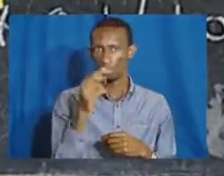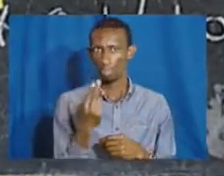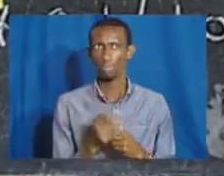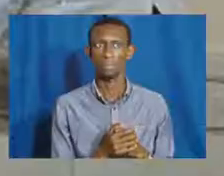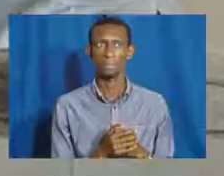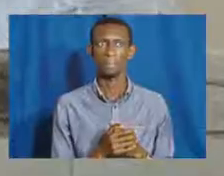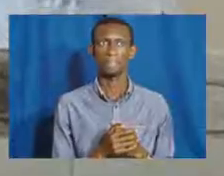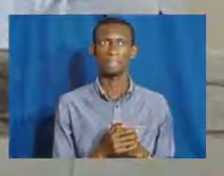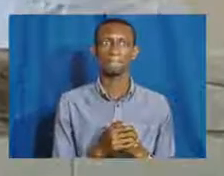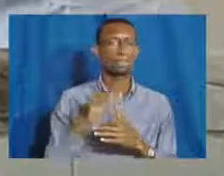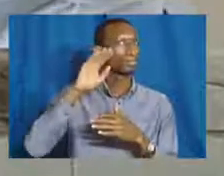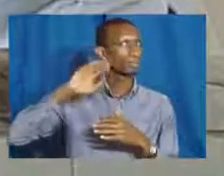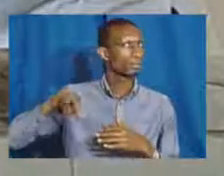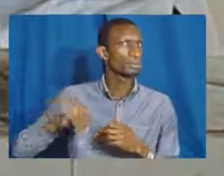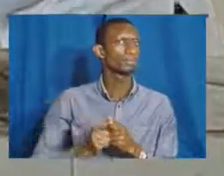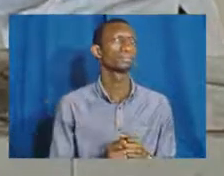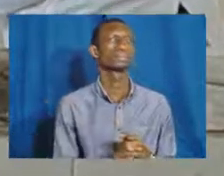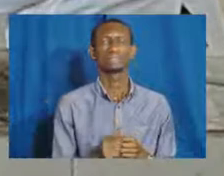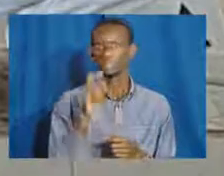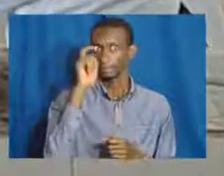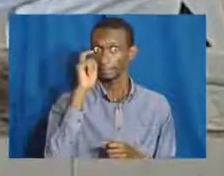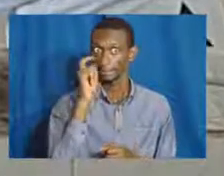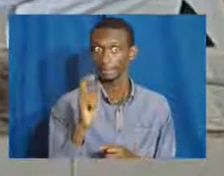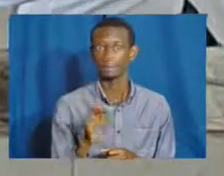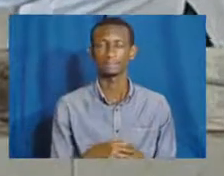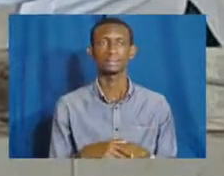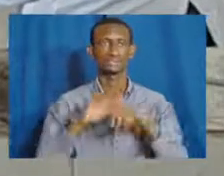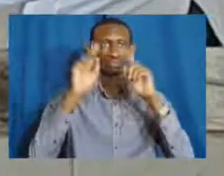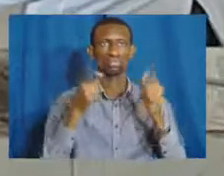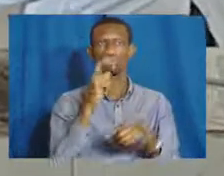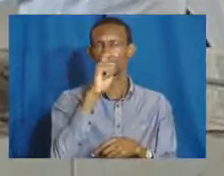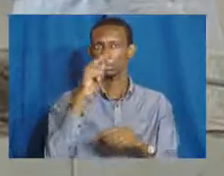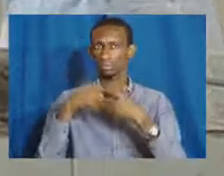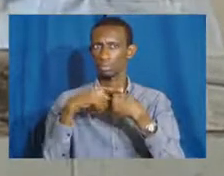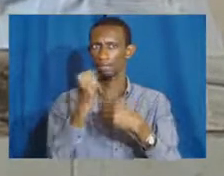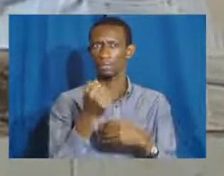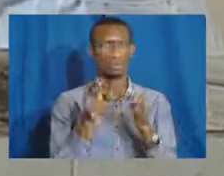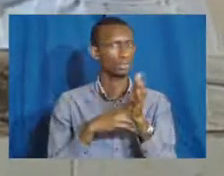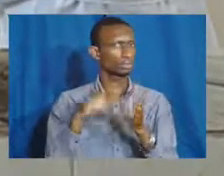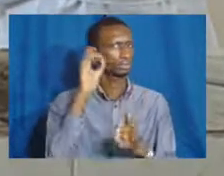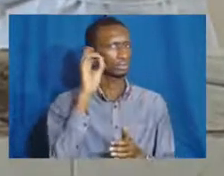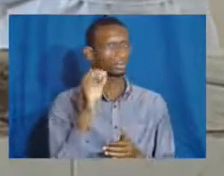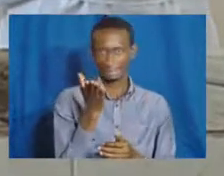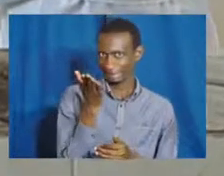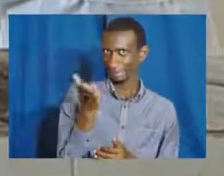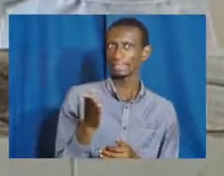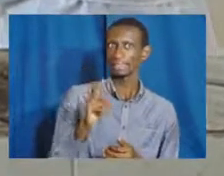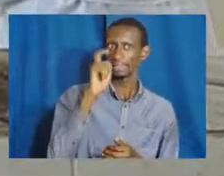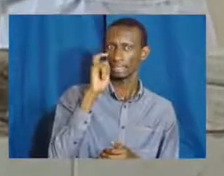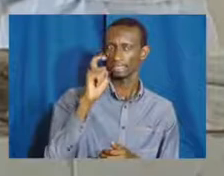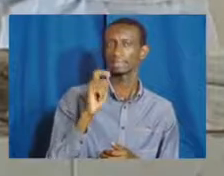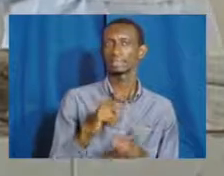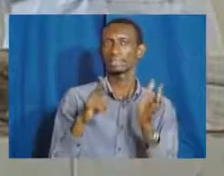last, x times x minus 5 equals 0. This is a factor, it means x equals